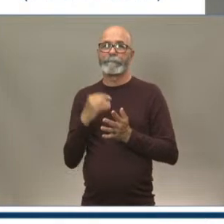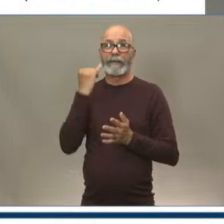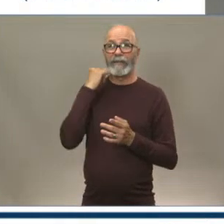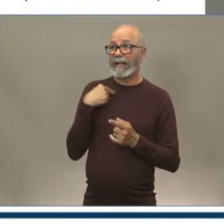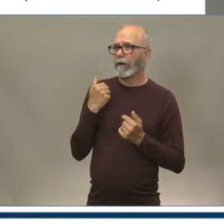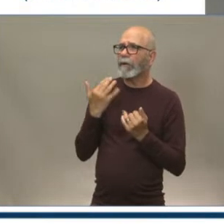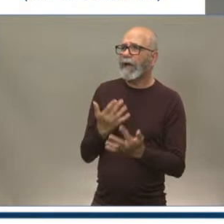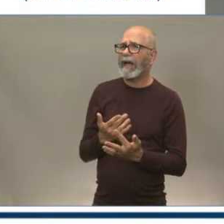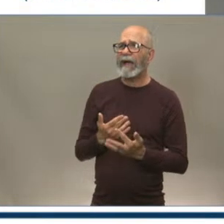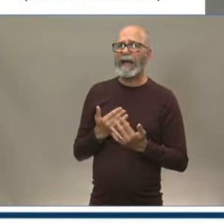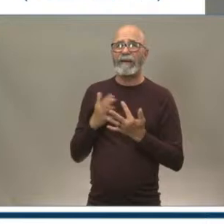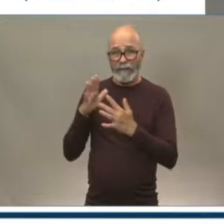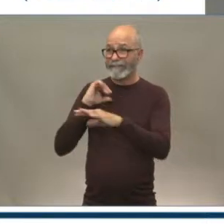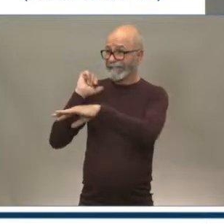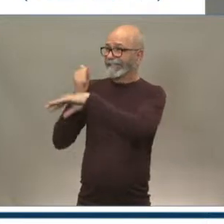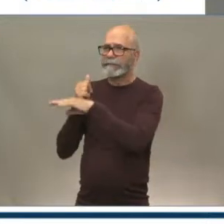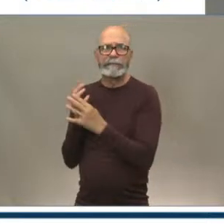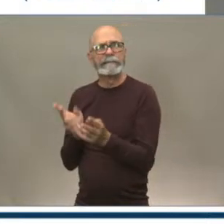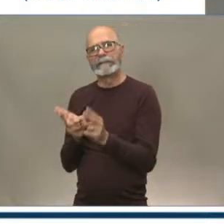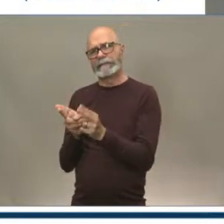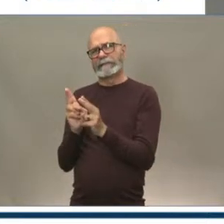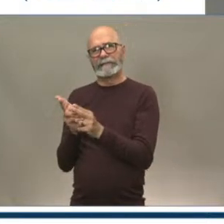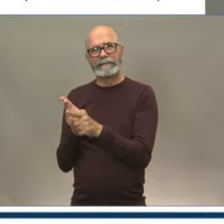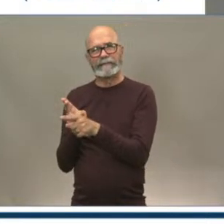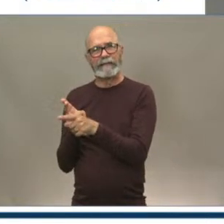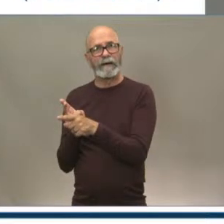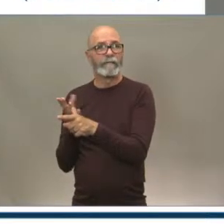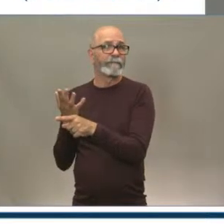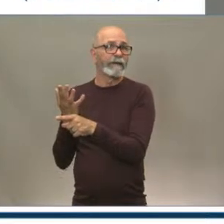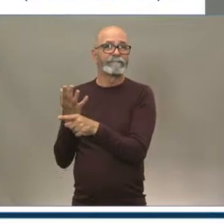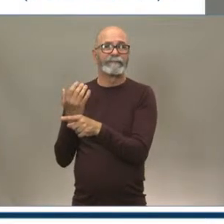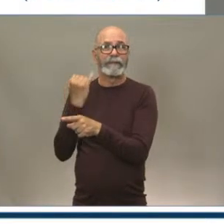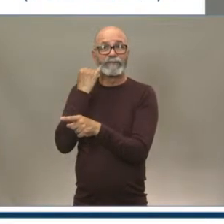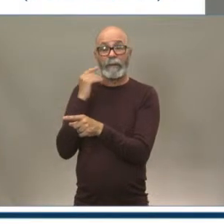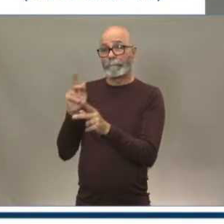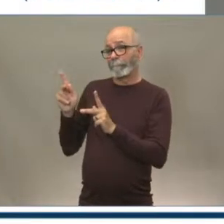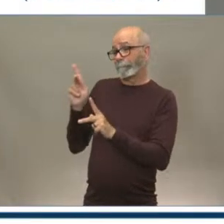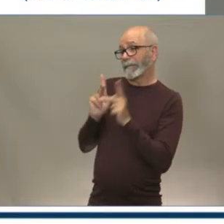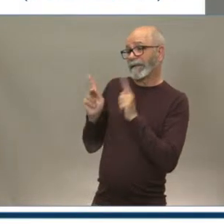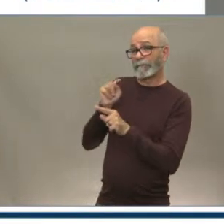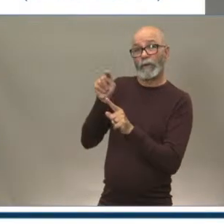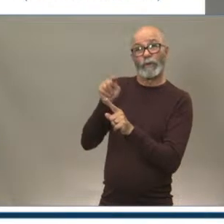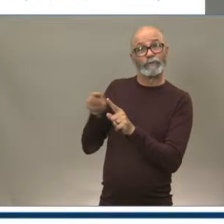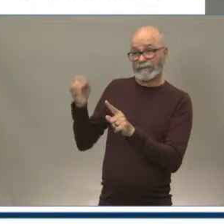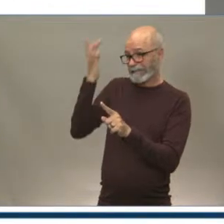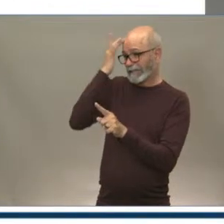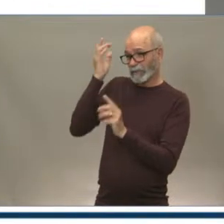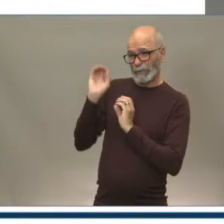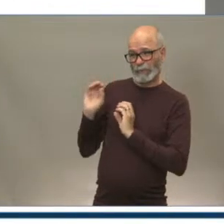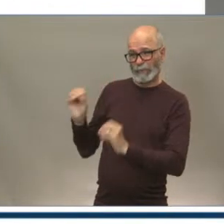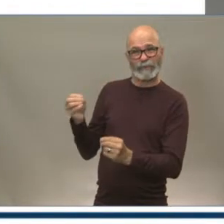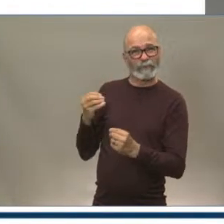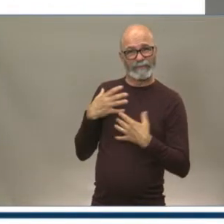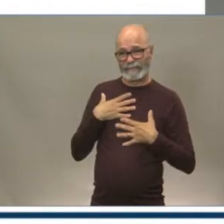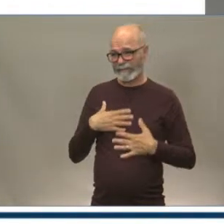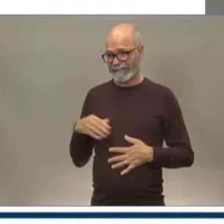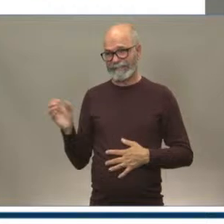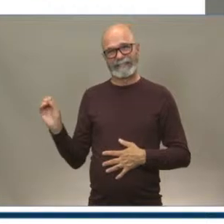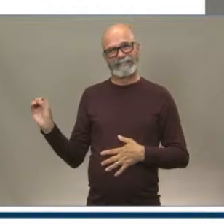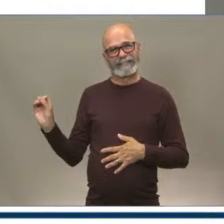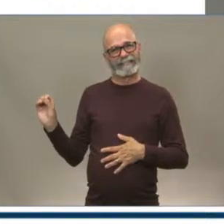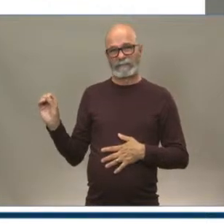bit, especially as we build capacity for the asymptomatic pop-ups, those are the areas where we're not seeing COVID, and the